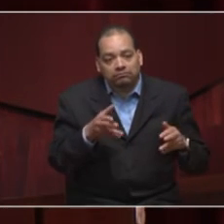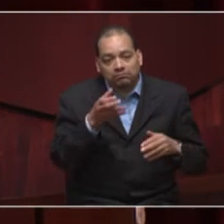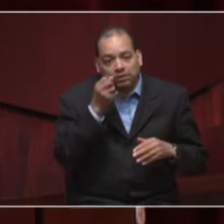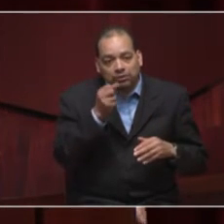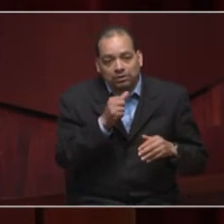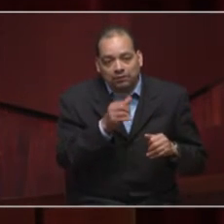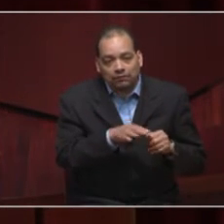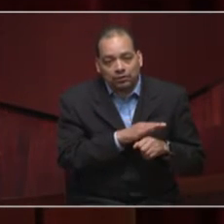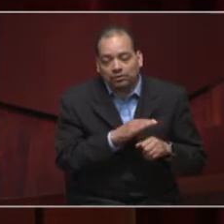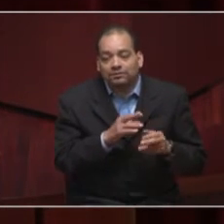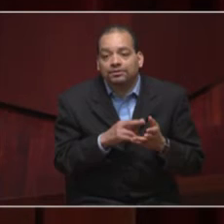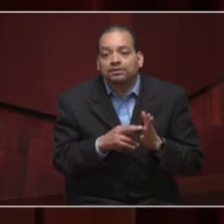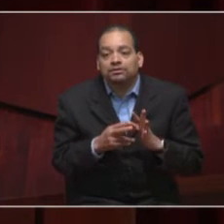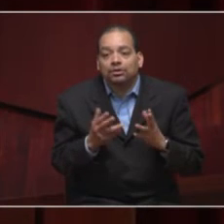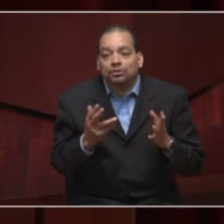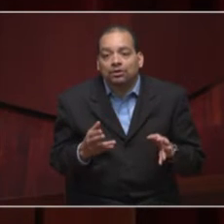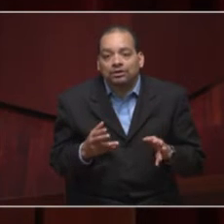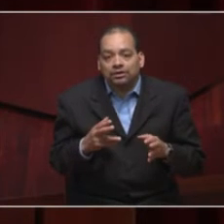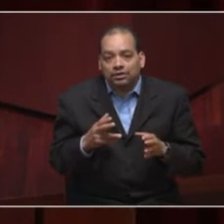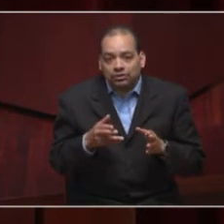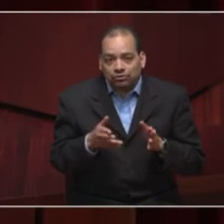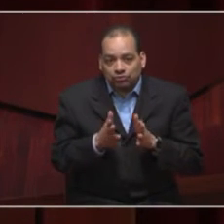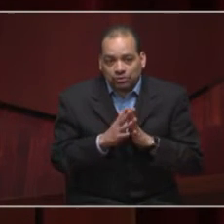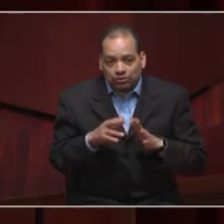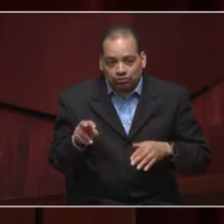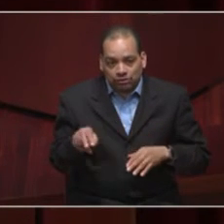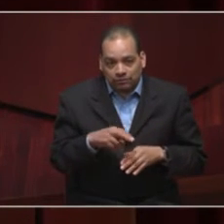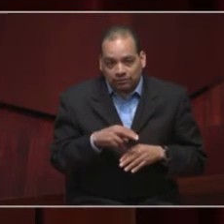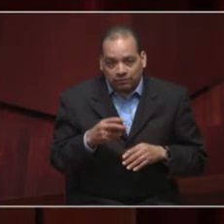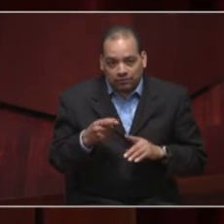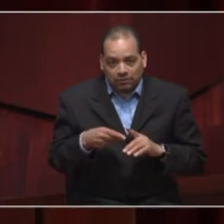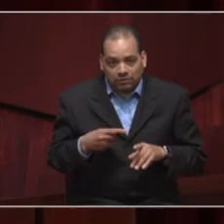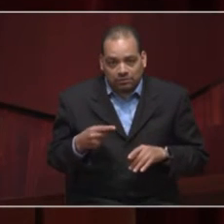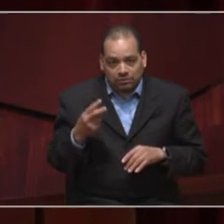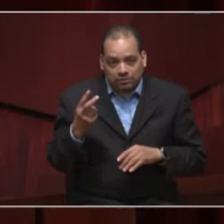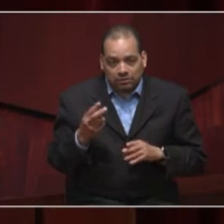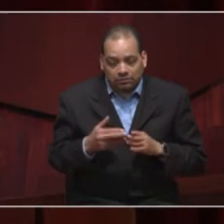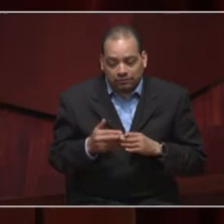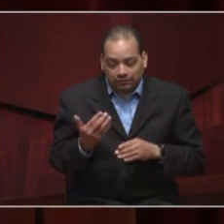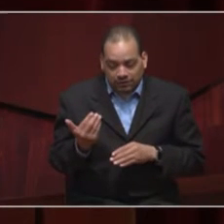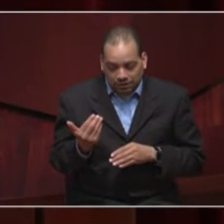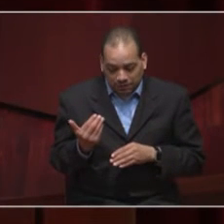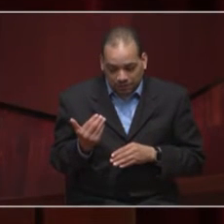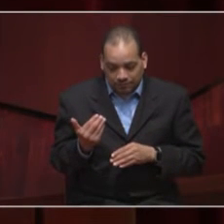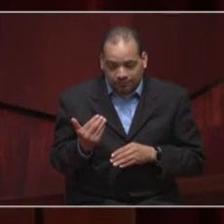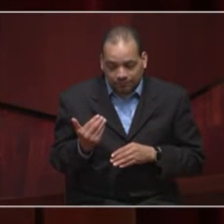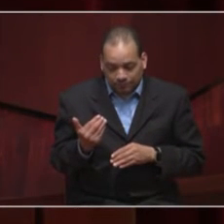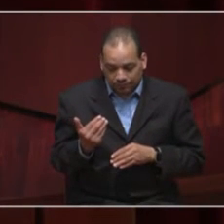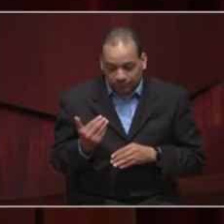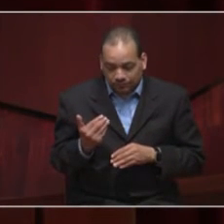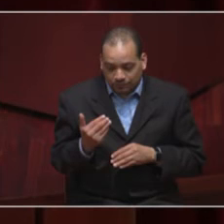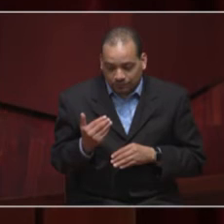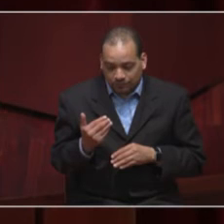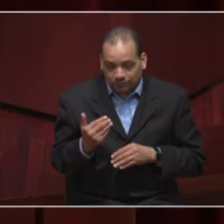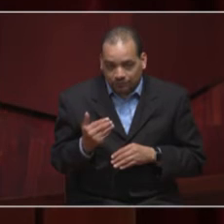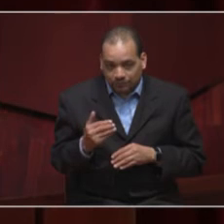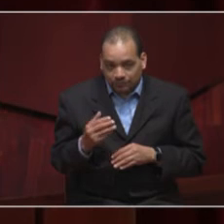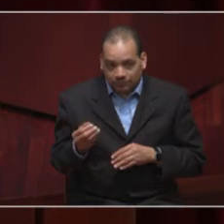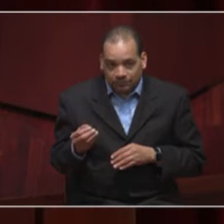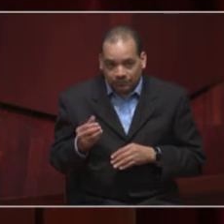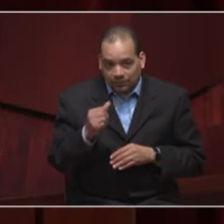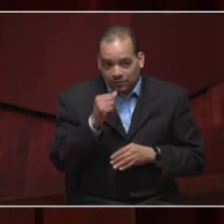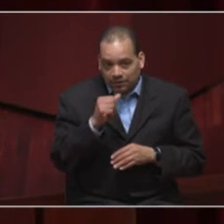request that was loaded in 2015 that was, for whatever reason, not proposed by